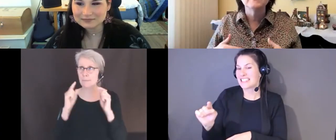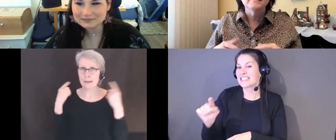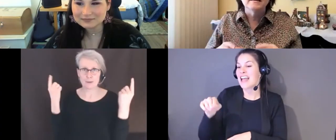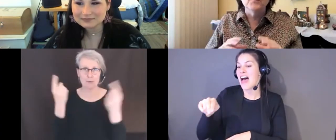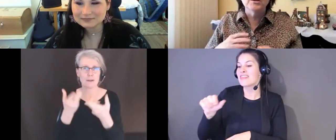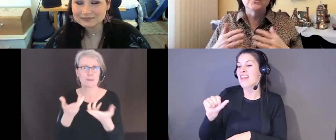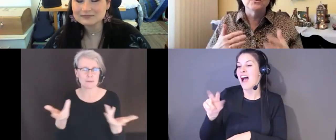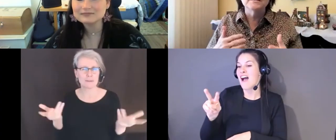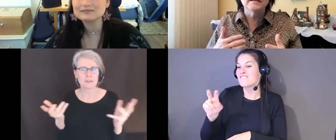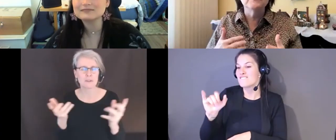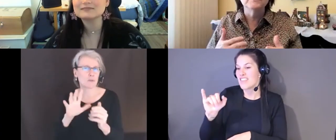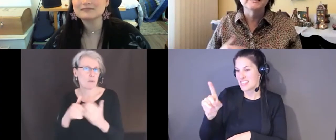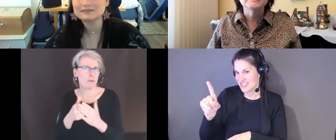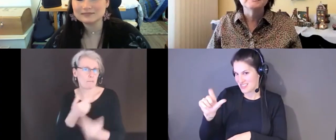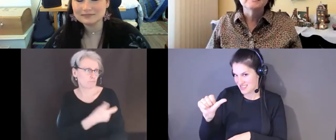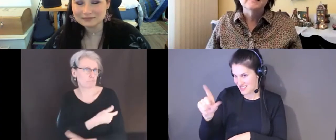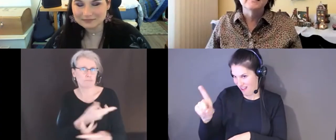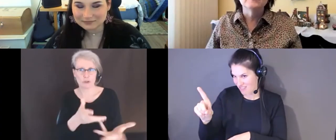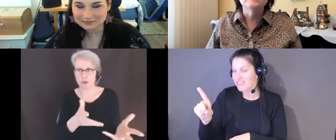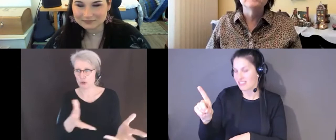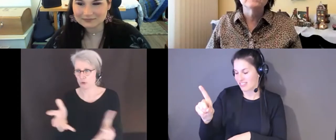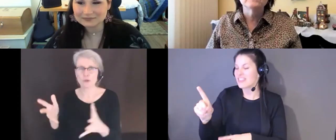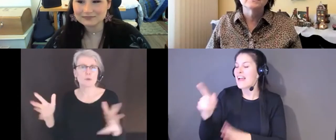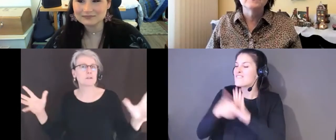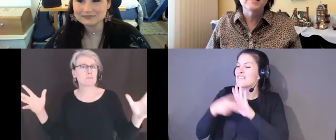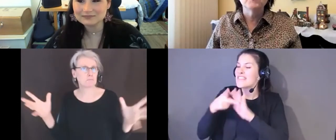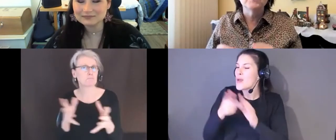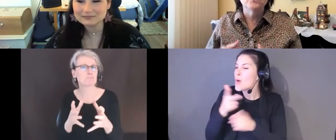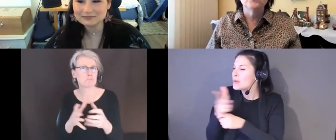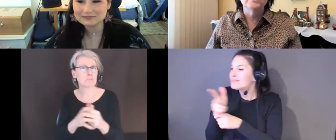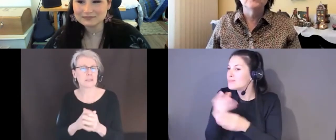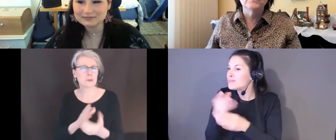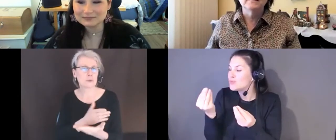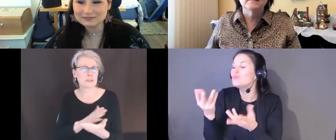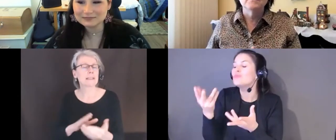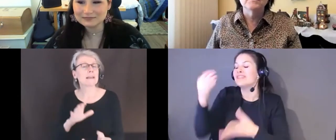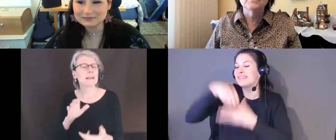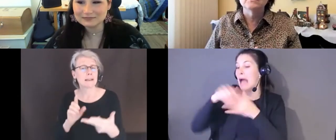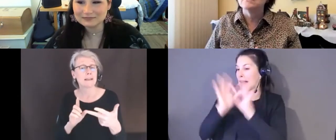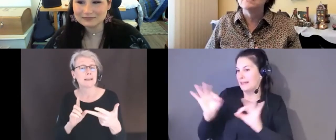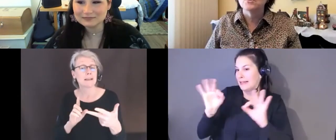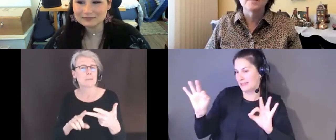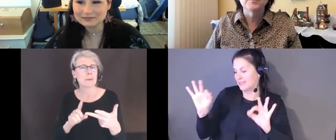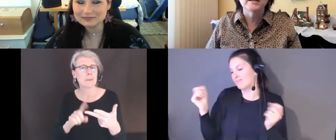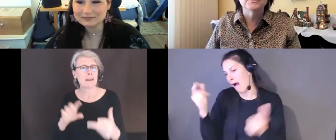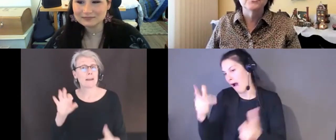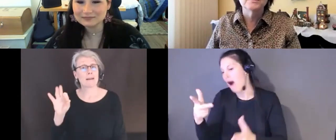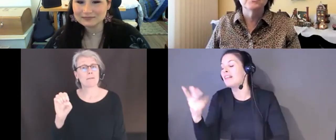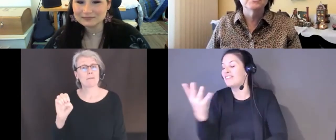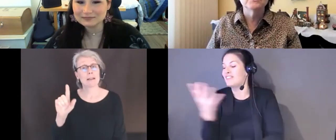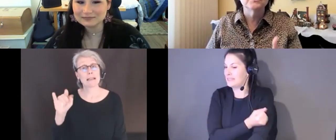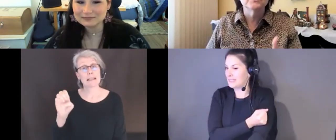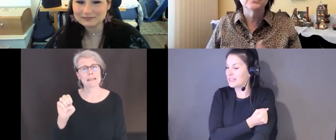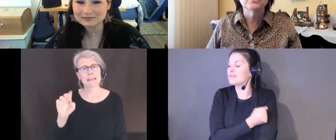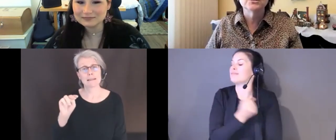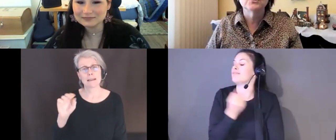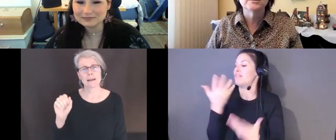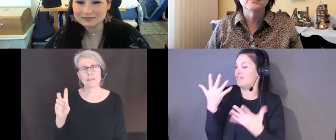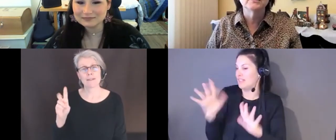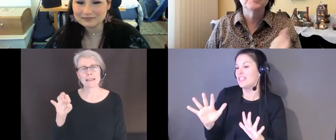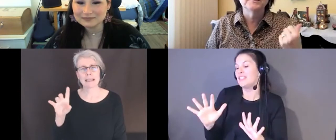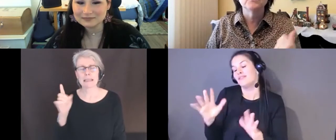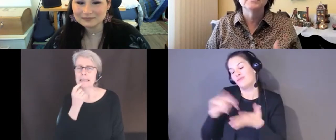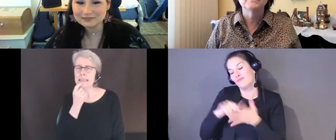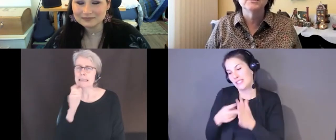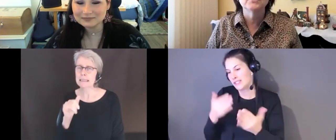and we could do it safely. That one, though, with certain copyright issues, I wasn't sure if we could show it